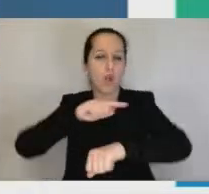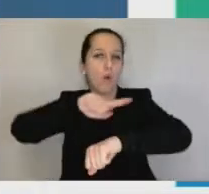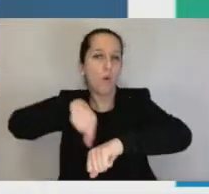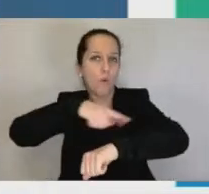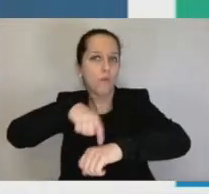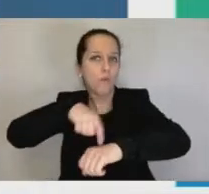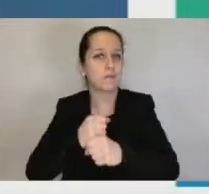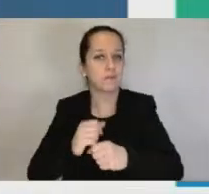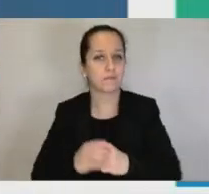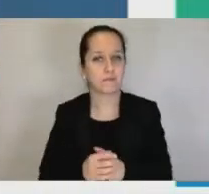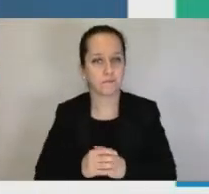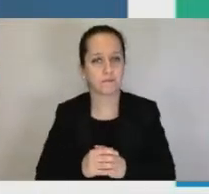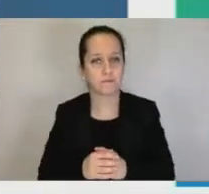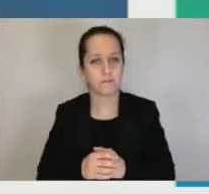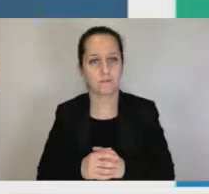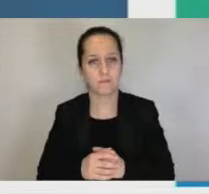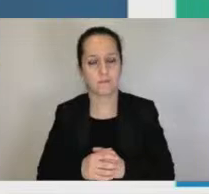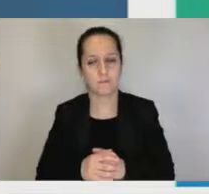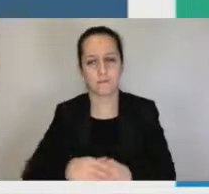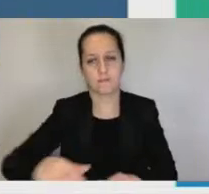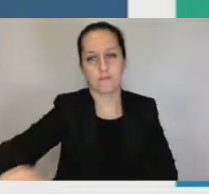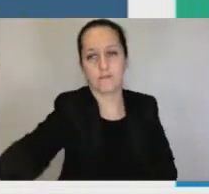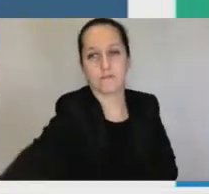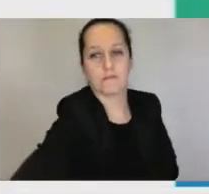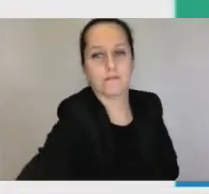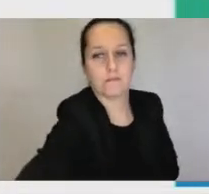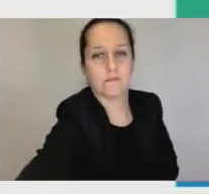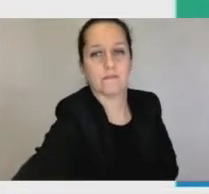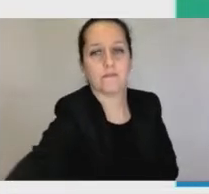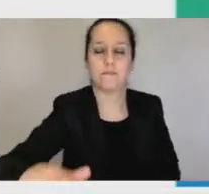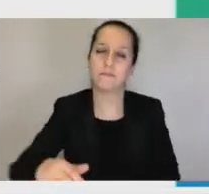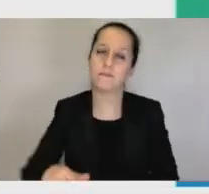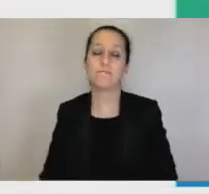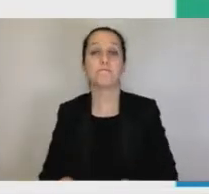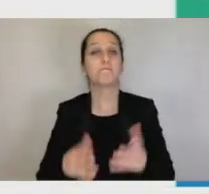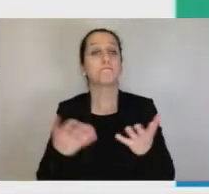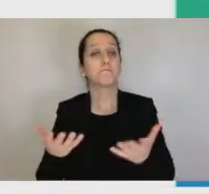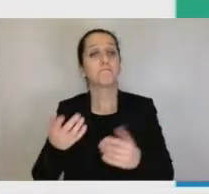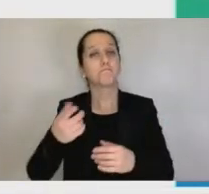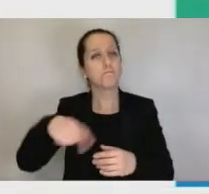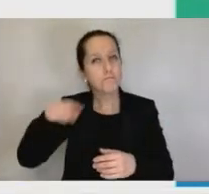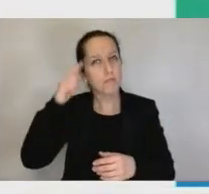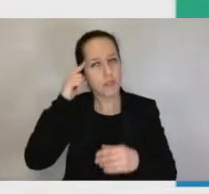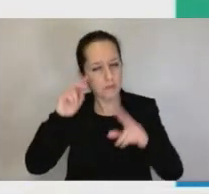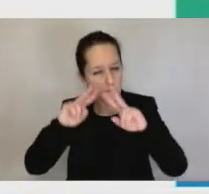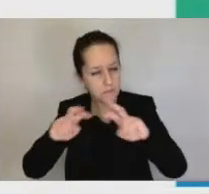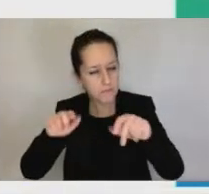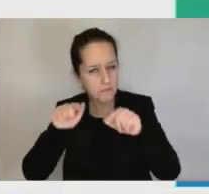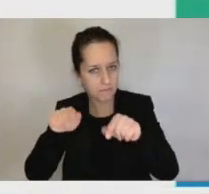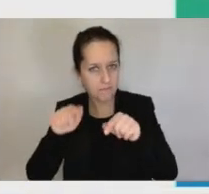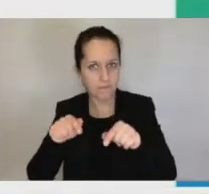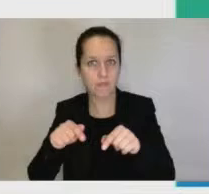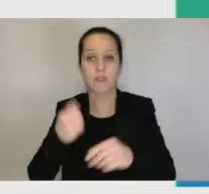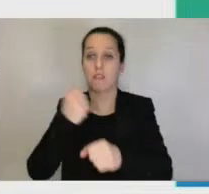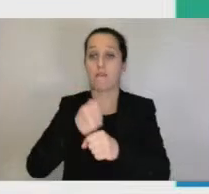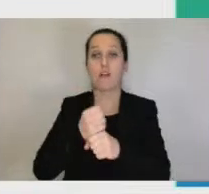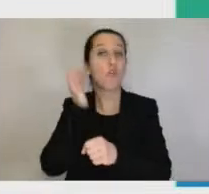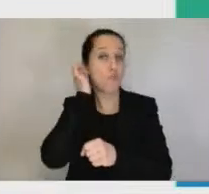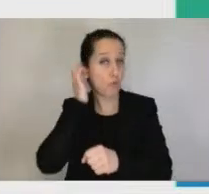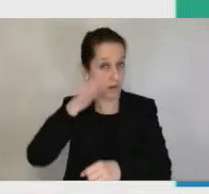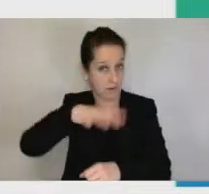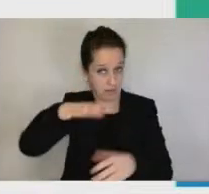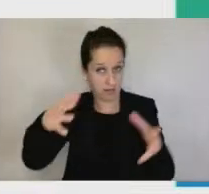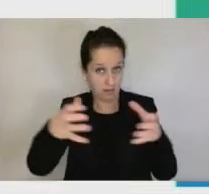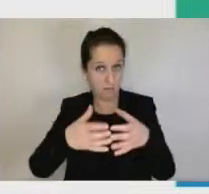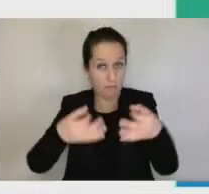formal workers. All of the work that we have developed on